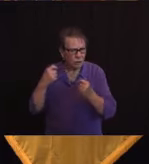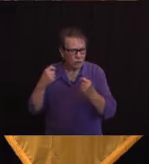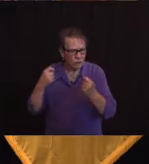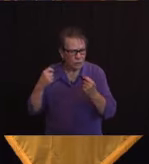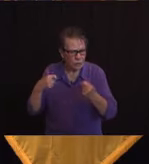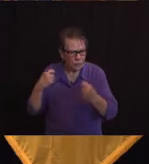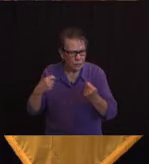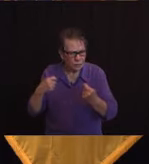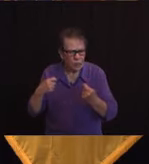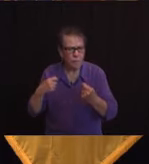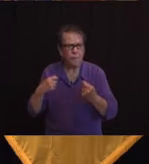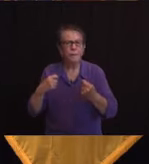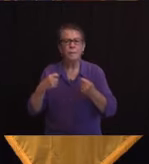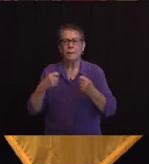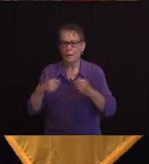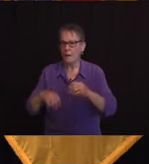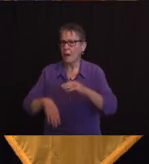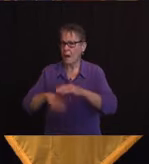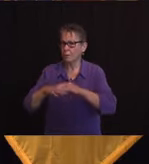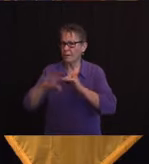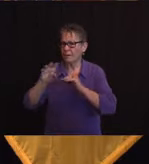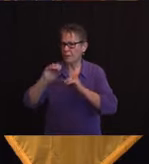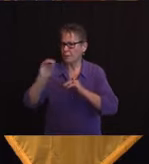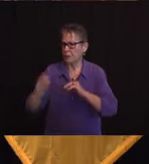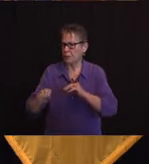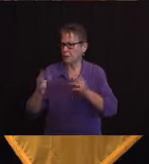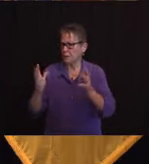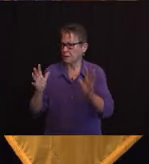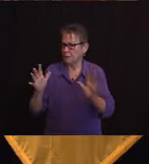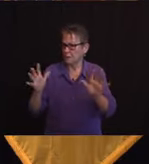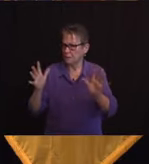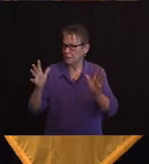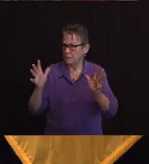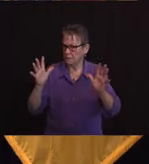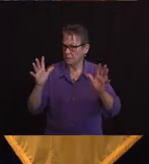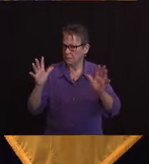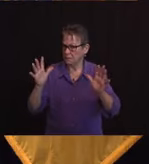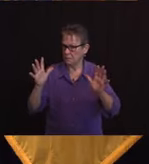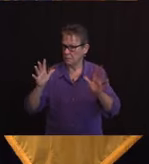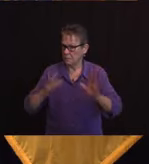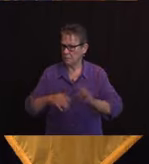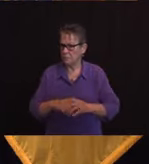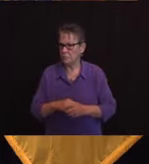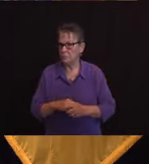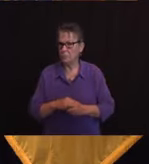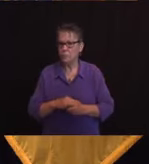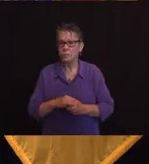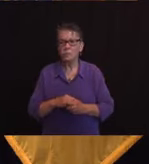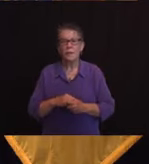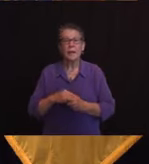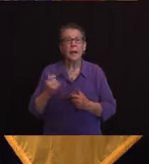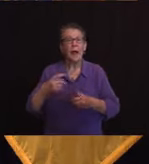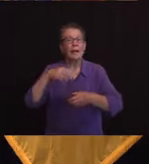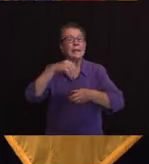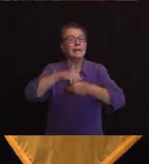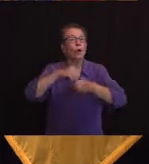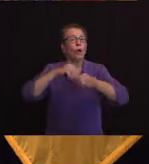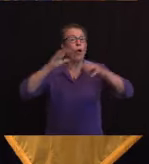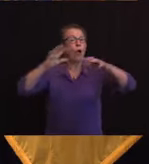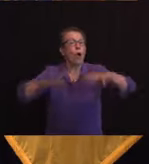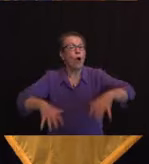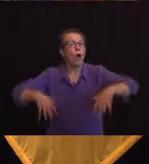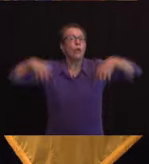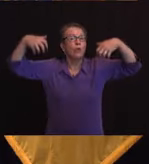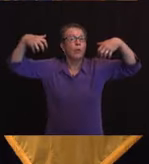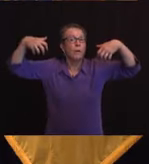where a lot of this is taking place. If you look at indoor large venues, that's the big one in the state right now. They're doing an exceptional job,